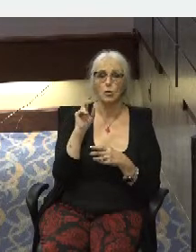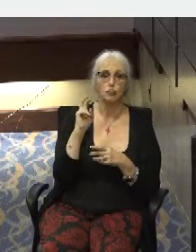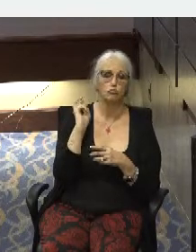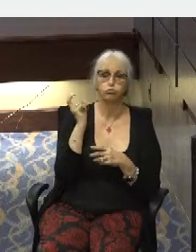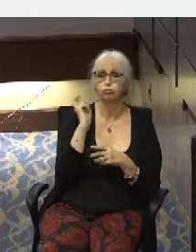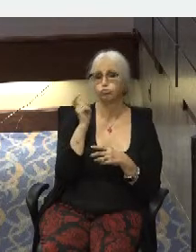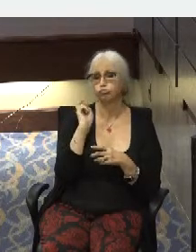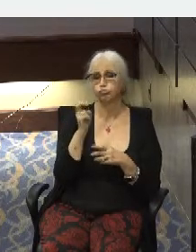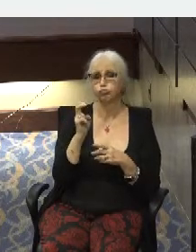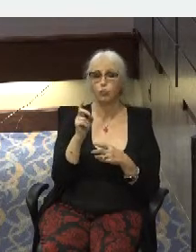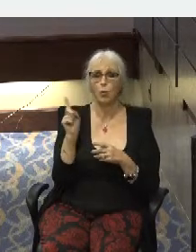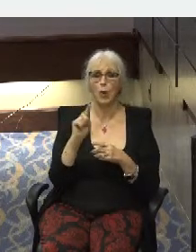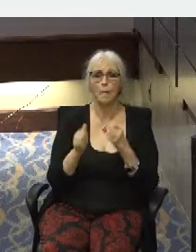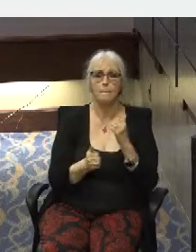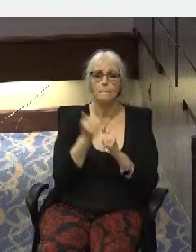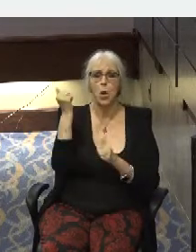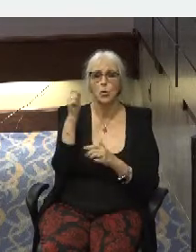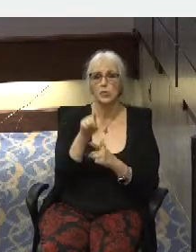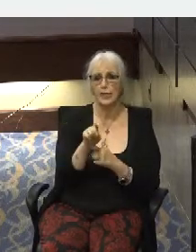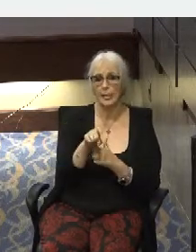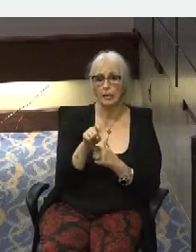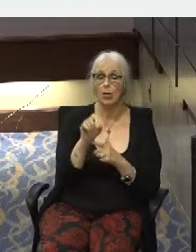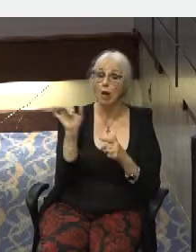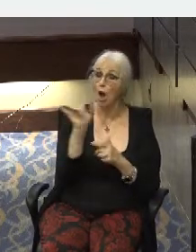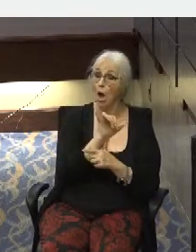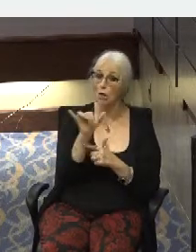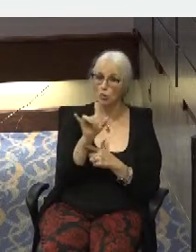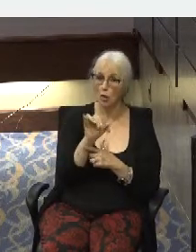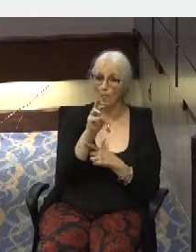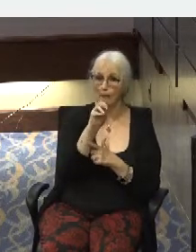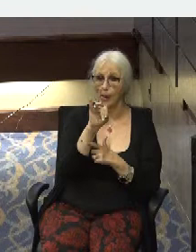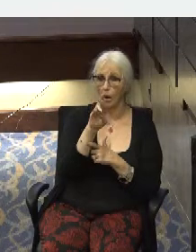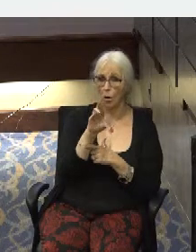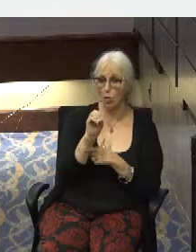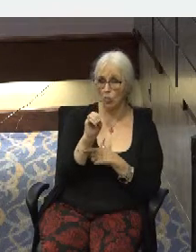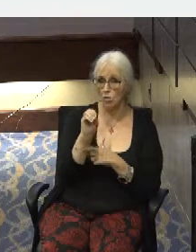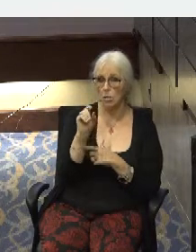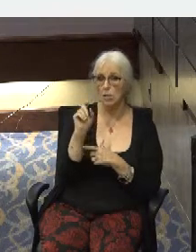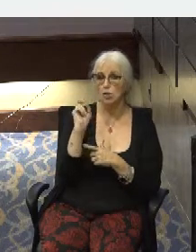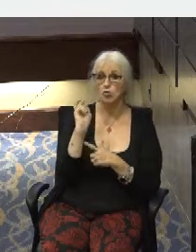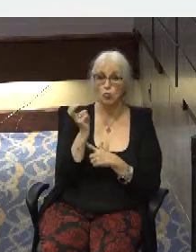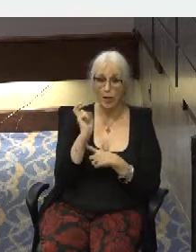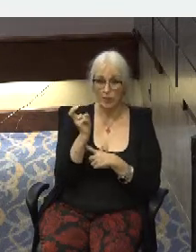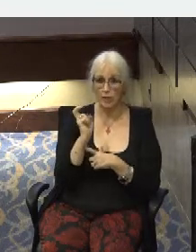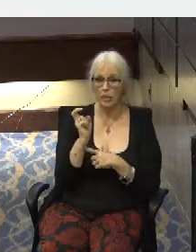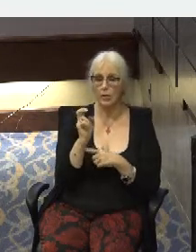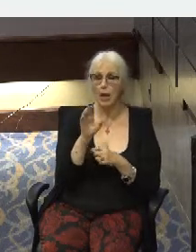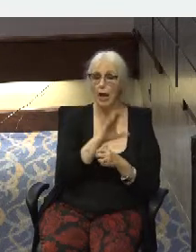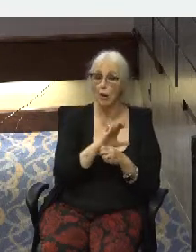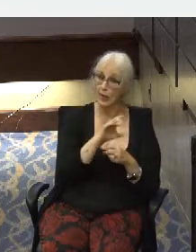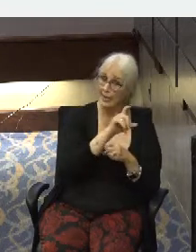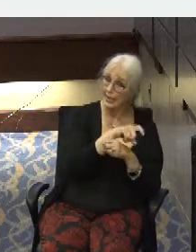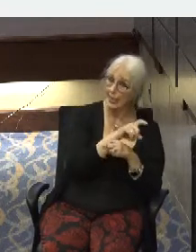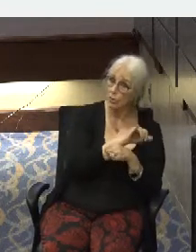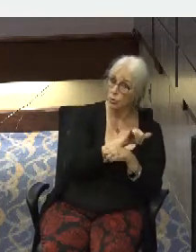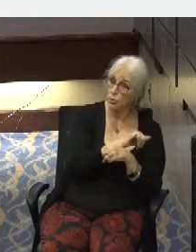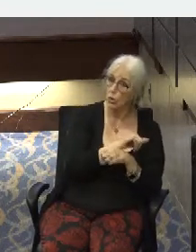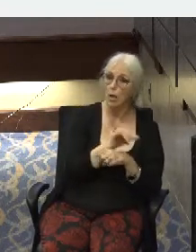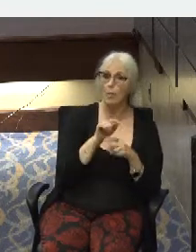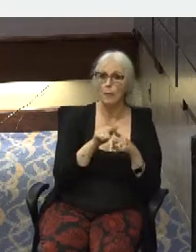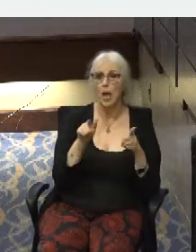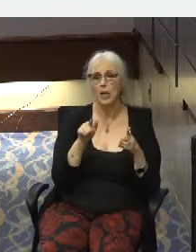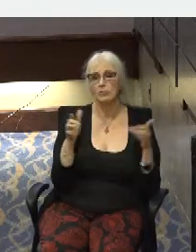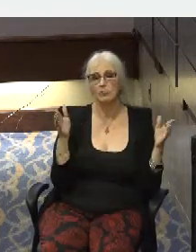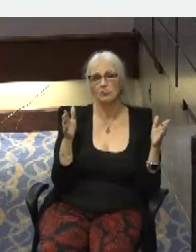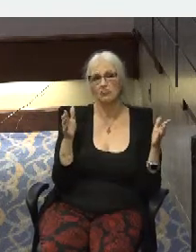people need it most. We are also offering microtransit in areas where there is just as much need, but the network of roads,